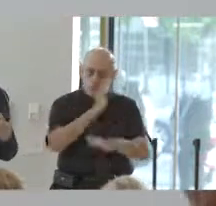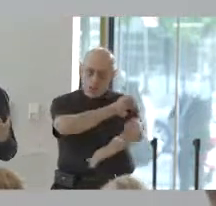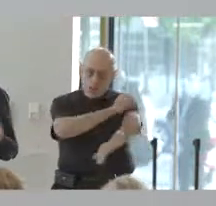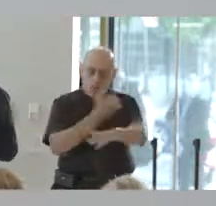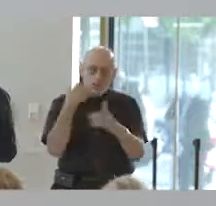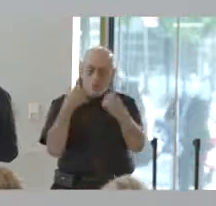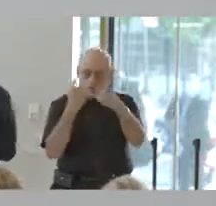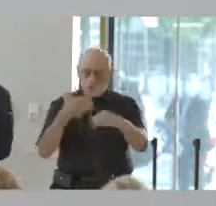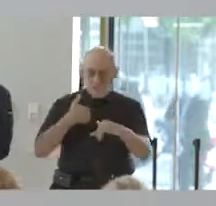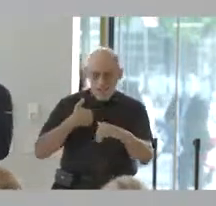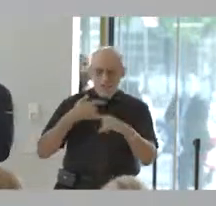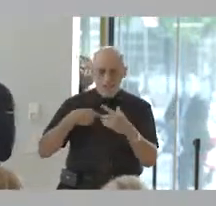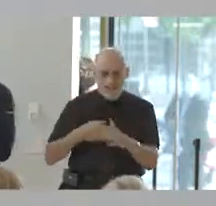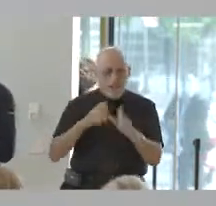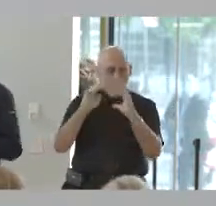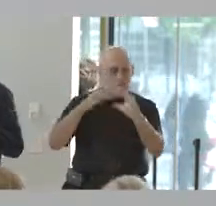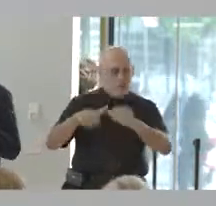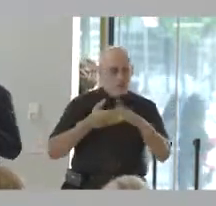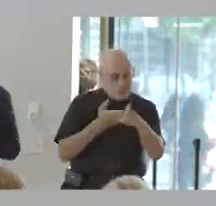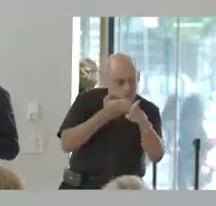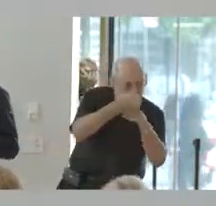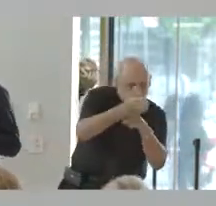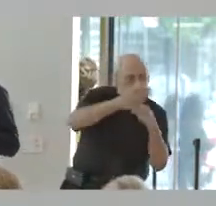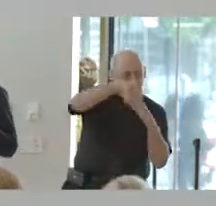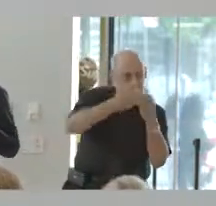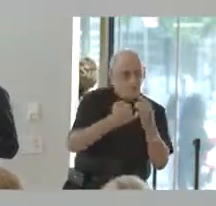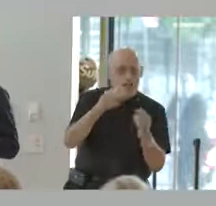have questions. We have a dedicated email,